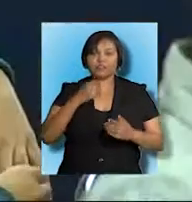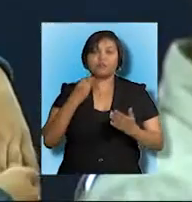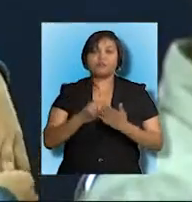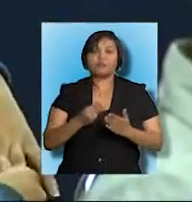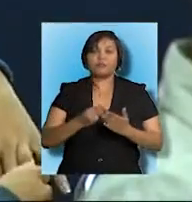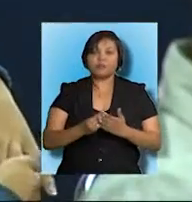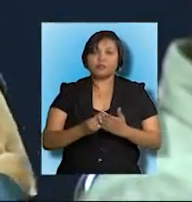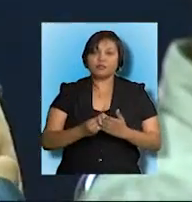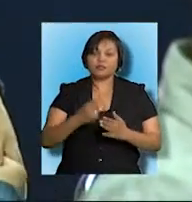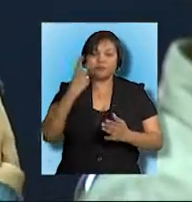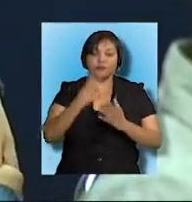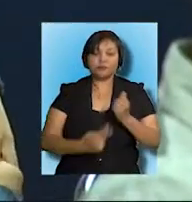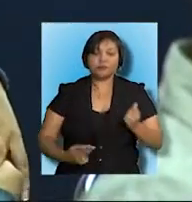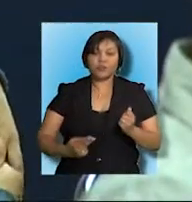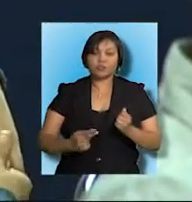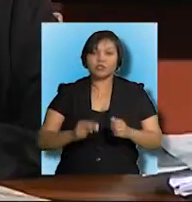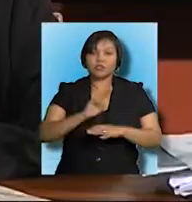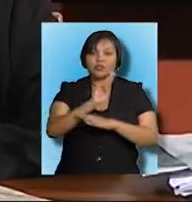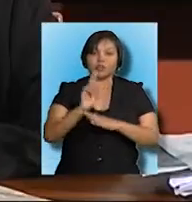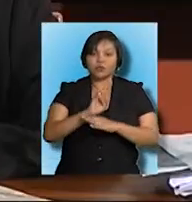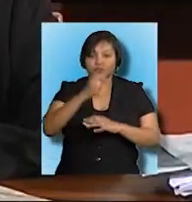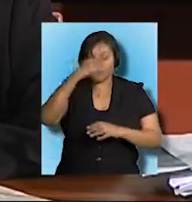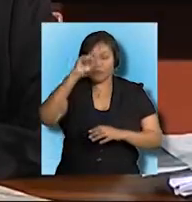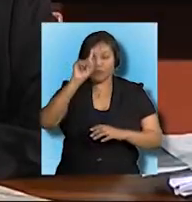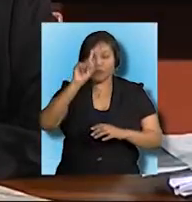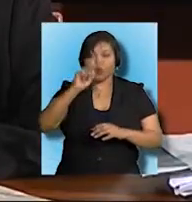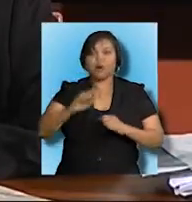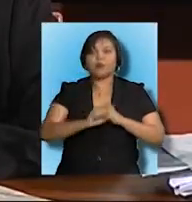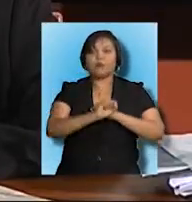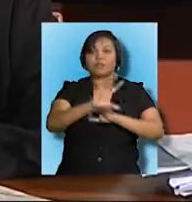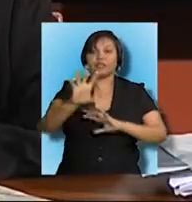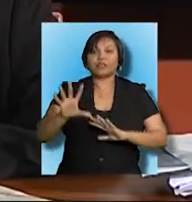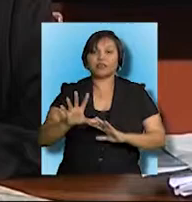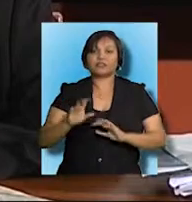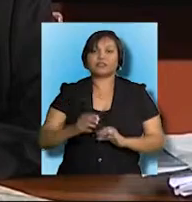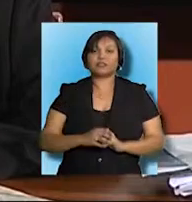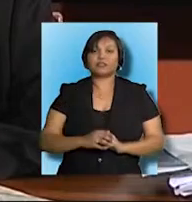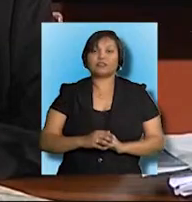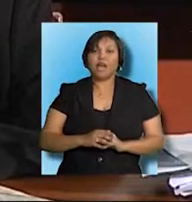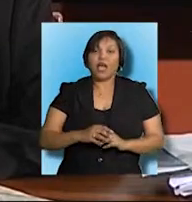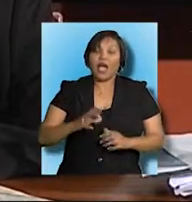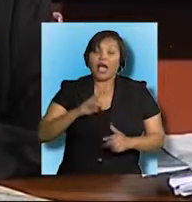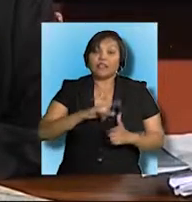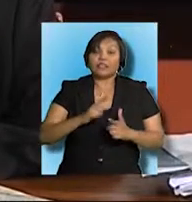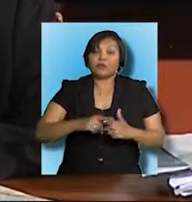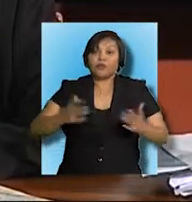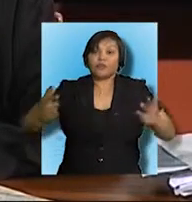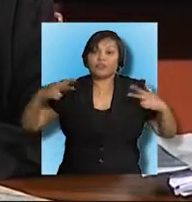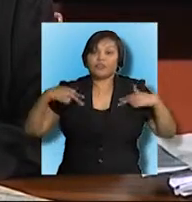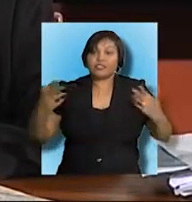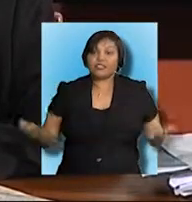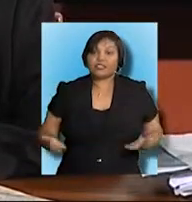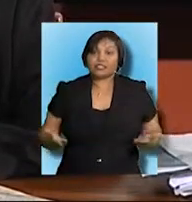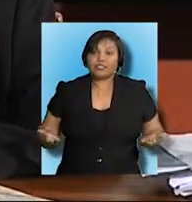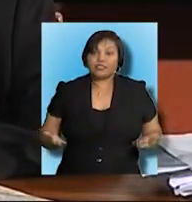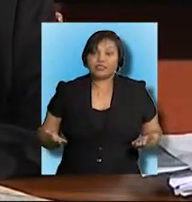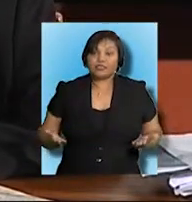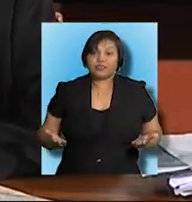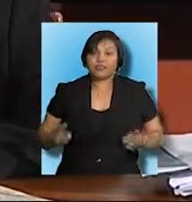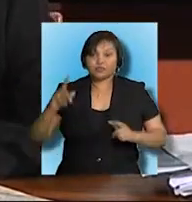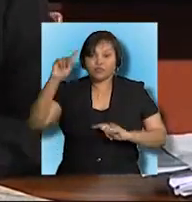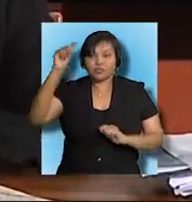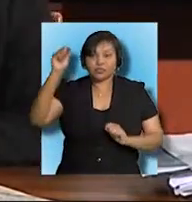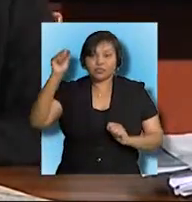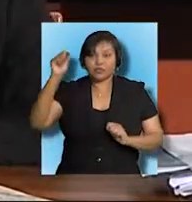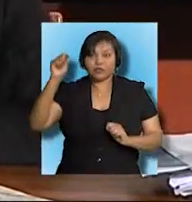the advertising market. And then you get examples like, as I understand is the case here, where the public broadcaster essentially derives all